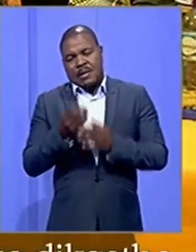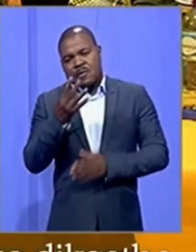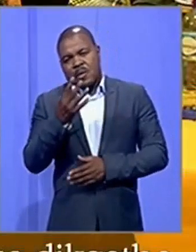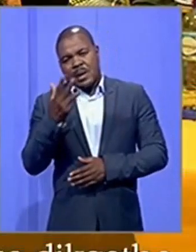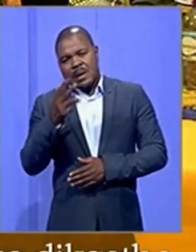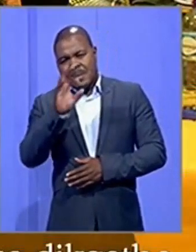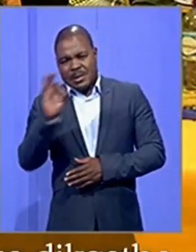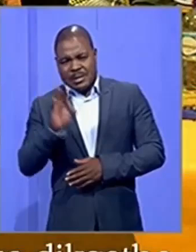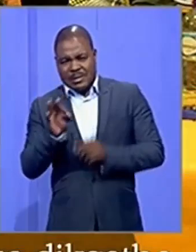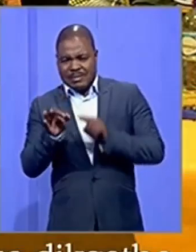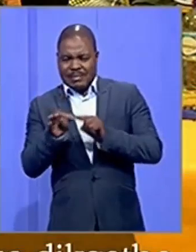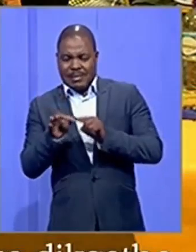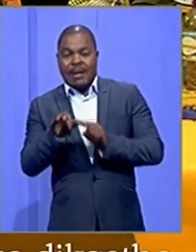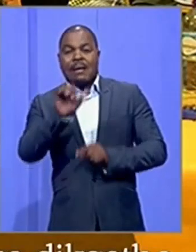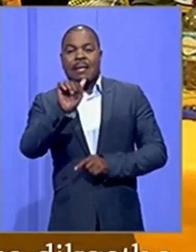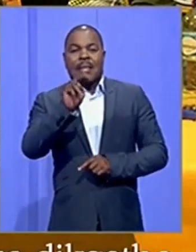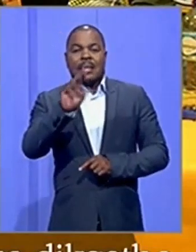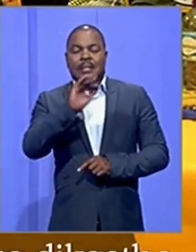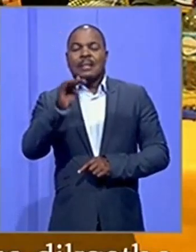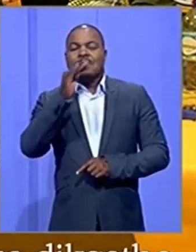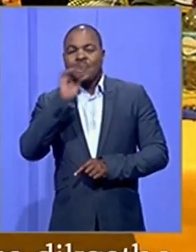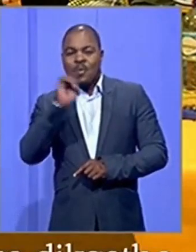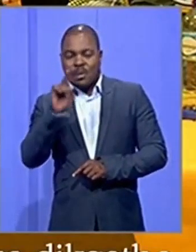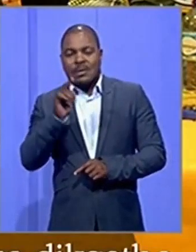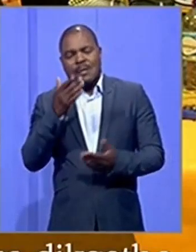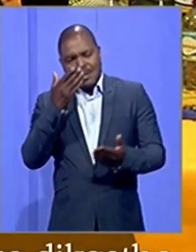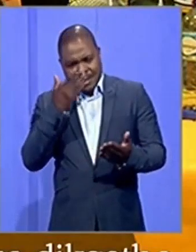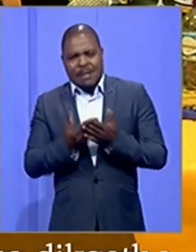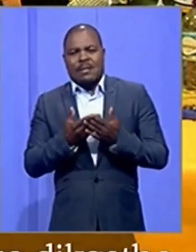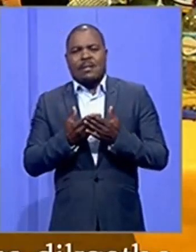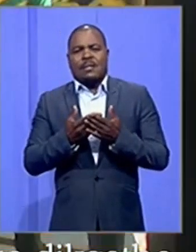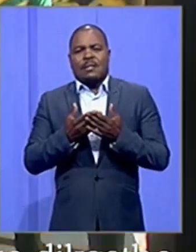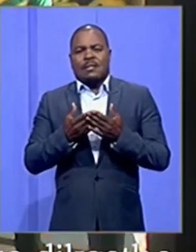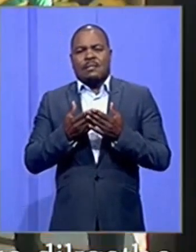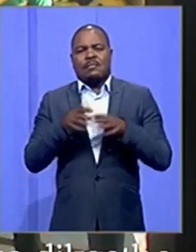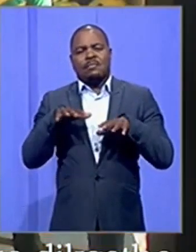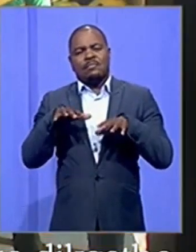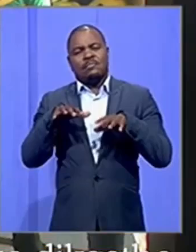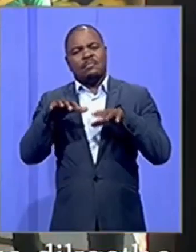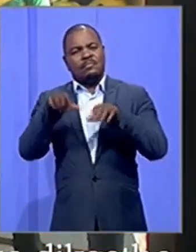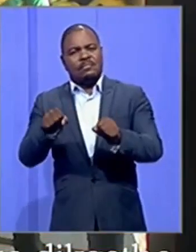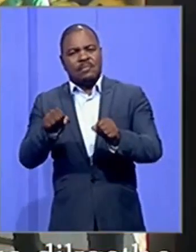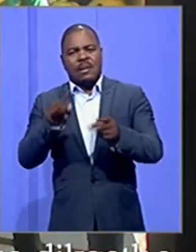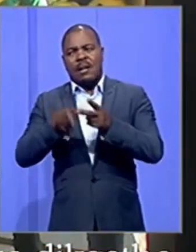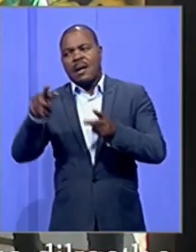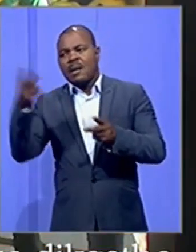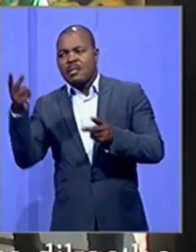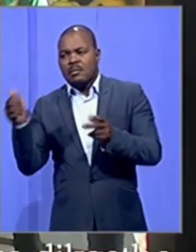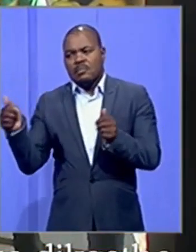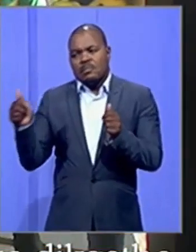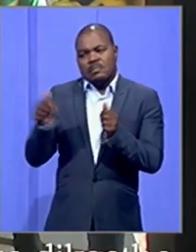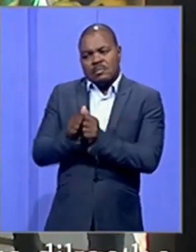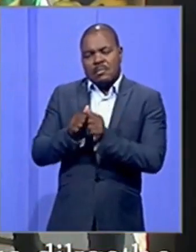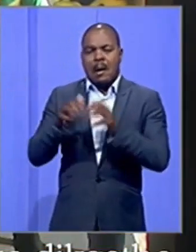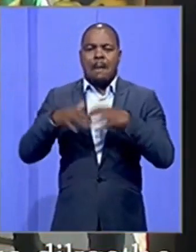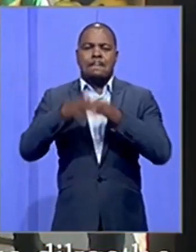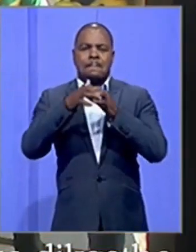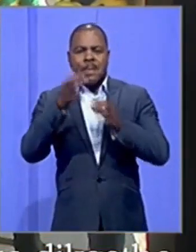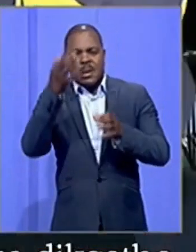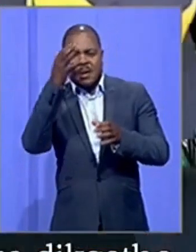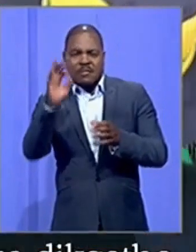the ANC ke yone e tla nang yone kgonahalo ya hore ba iteane le ba bang hore ba the mmuso